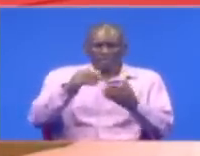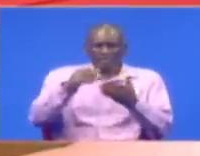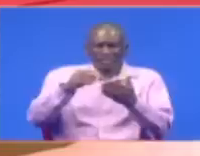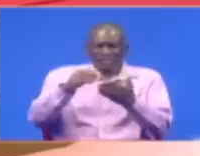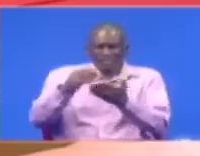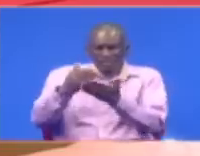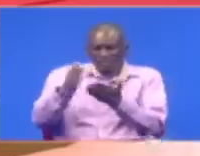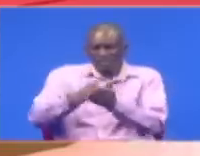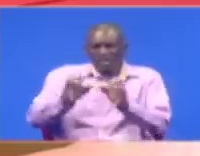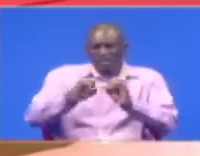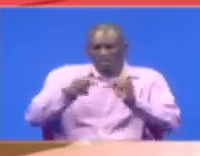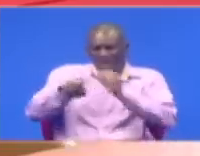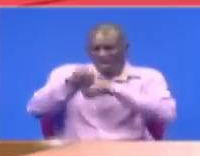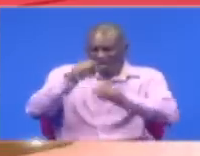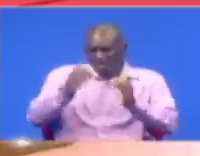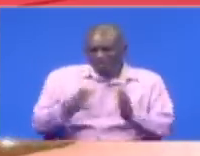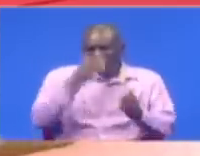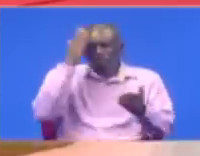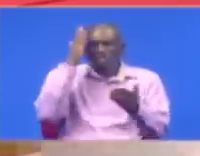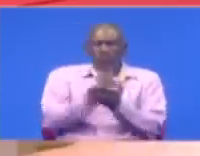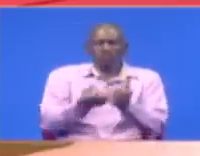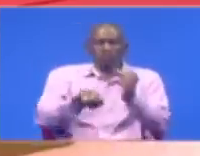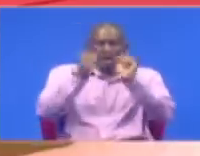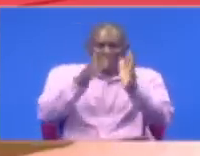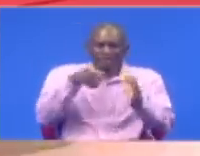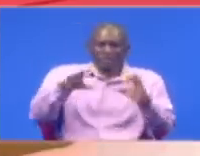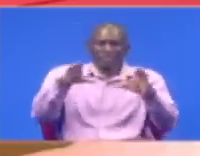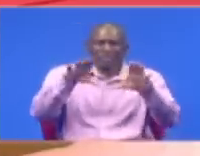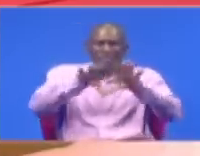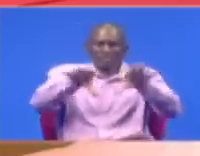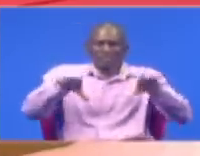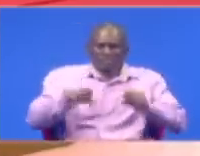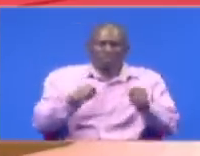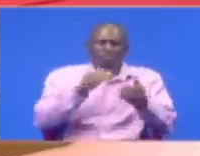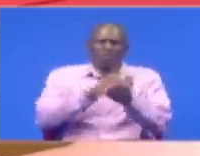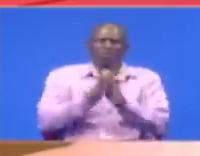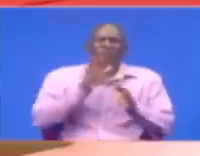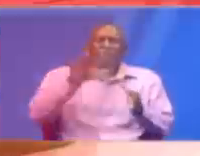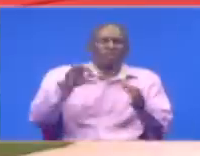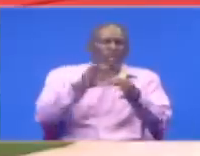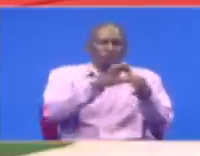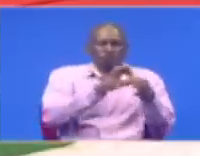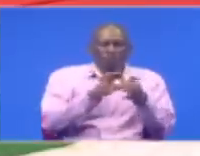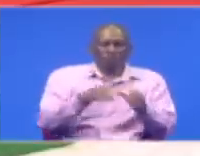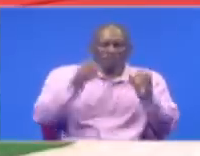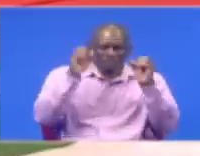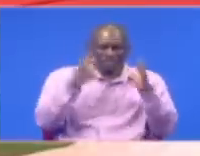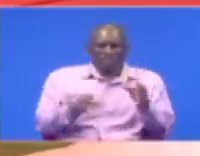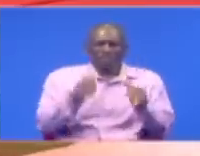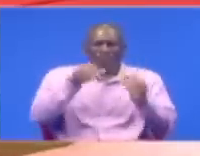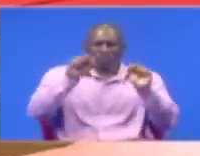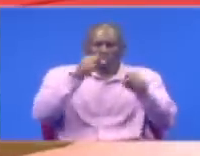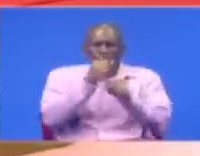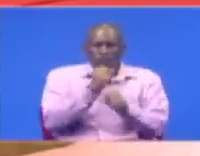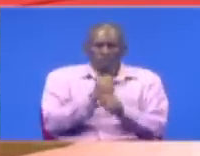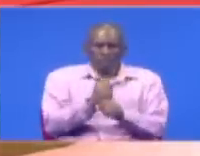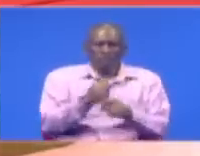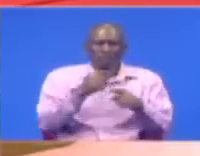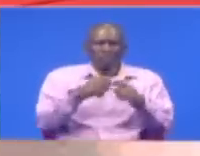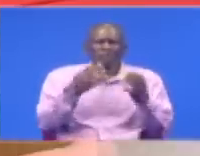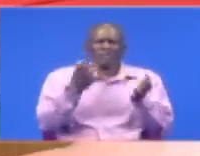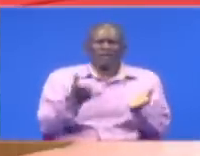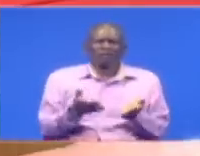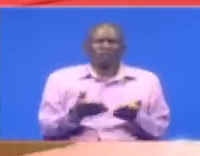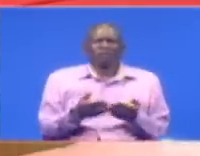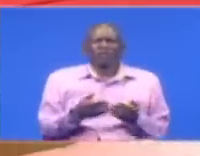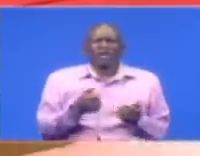real actors in this system, and without their cooperation, there's nothing that can be done. But the unfortunate